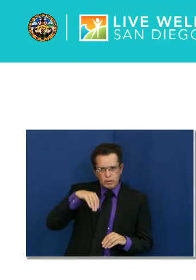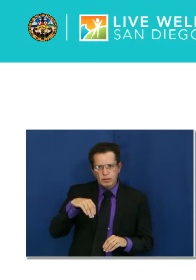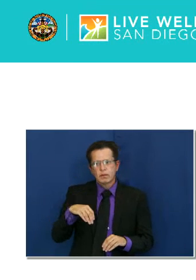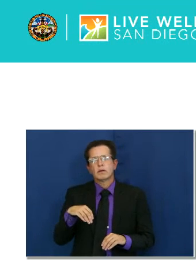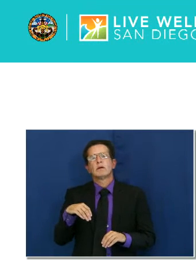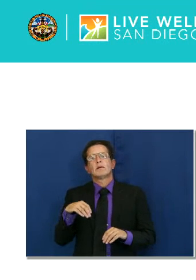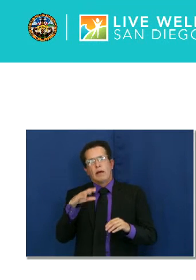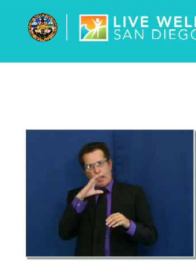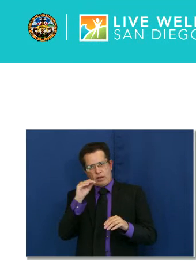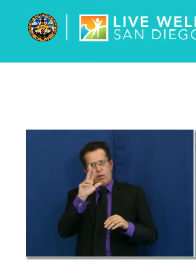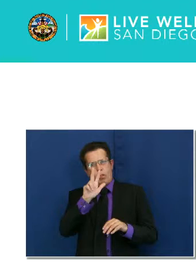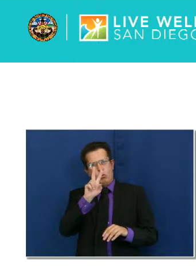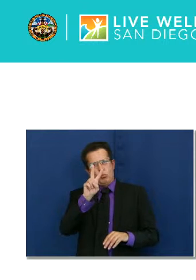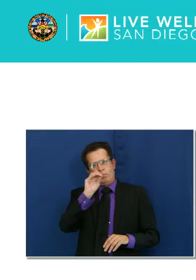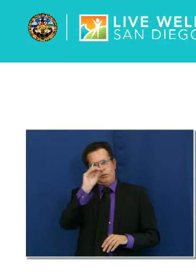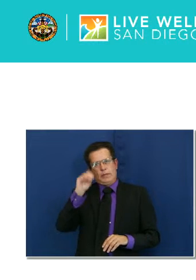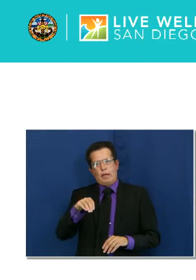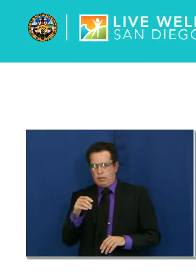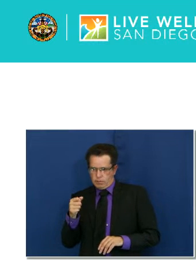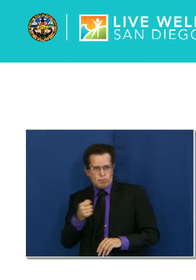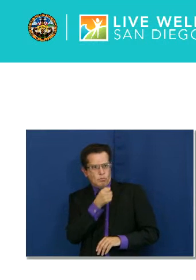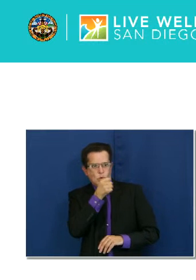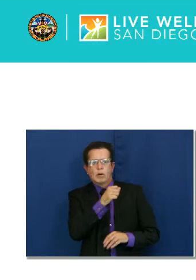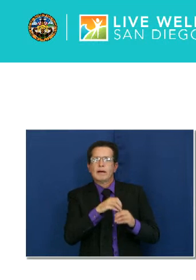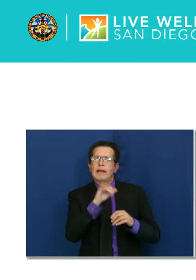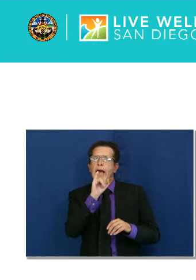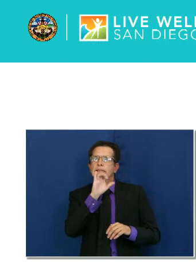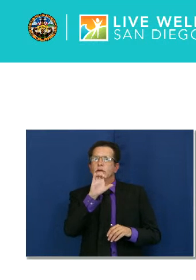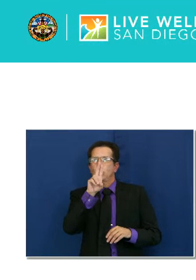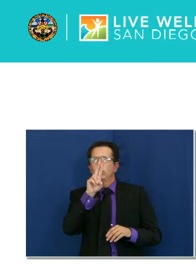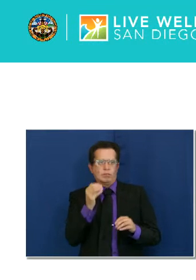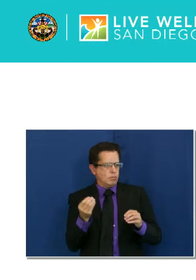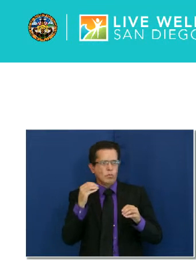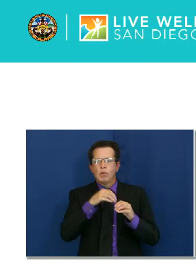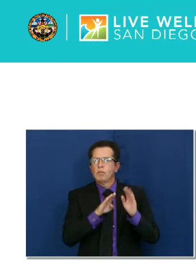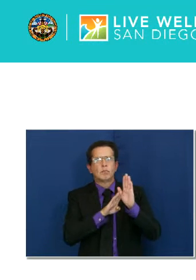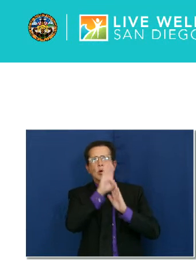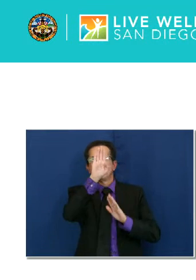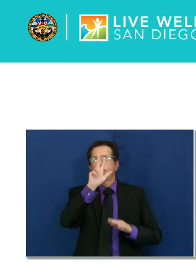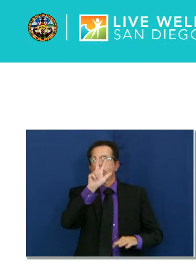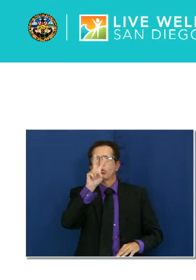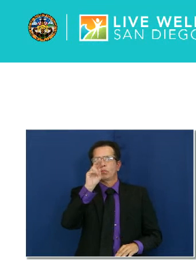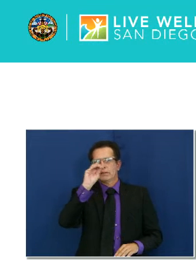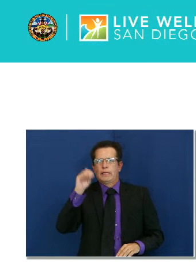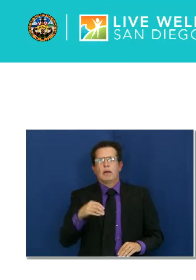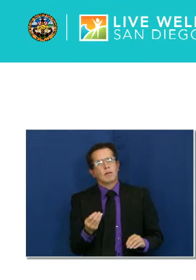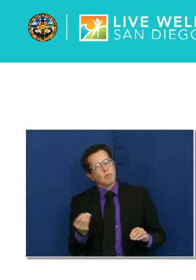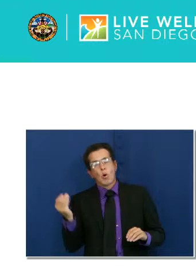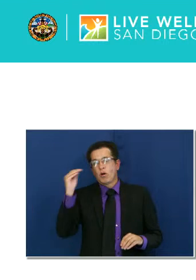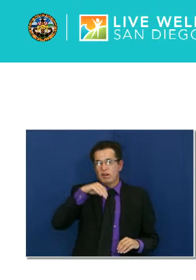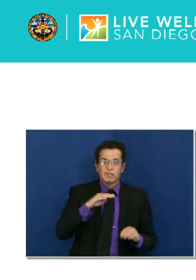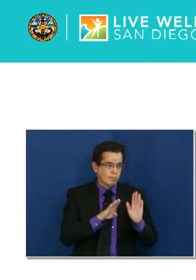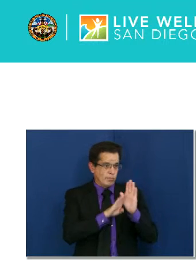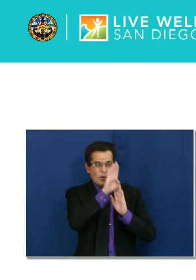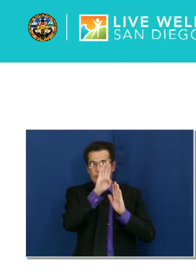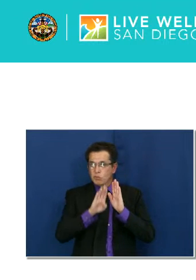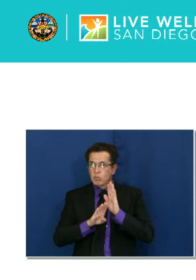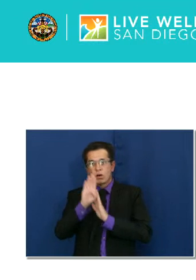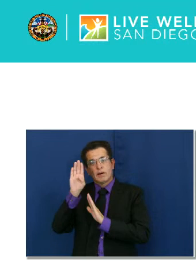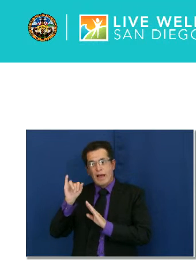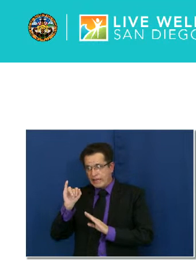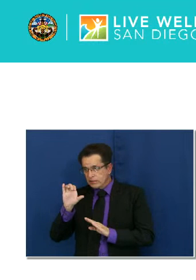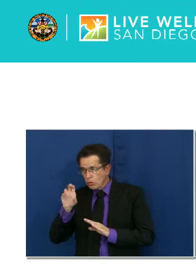slide, increase in ICU admissions. Now, as hospitalizations and ICU admissions have also